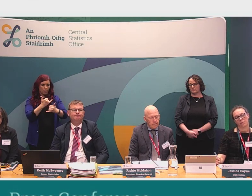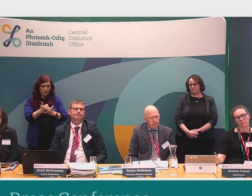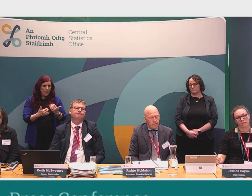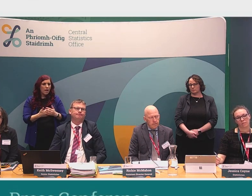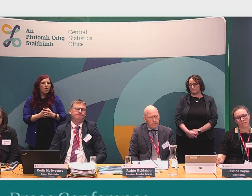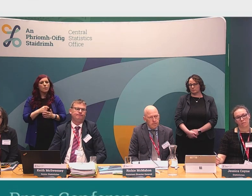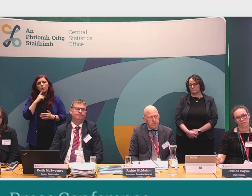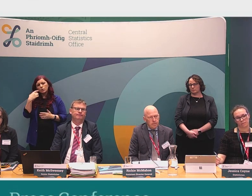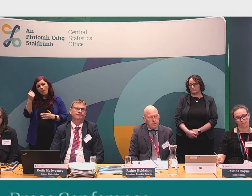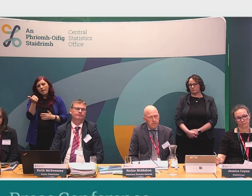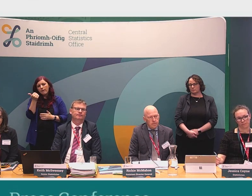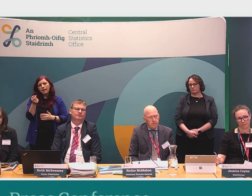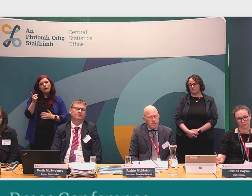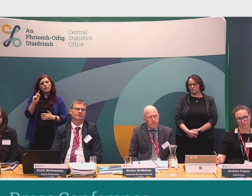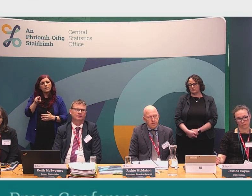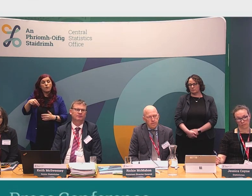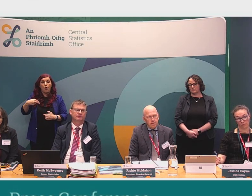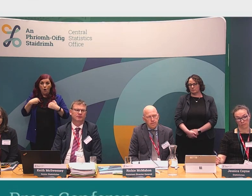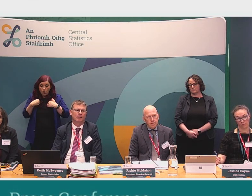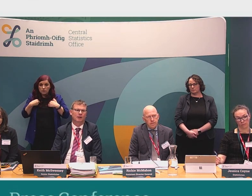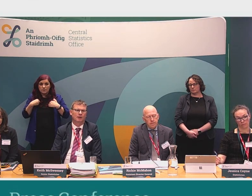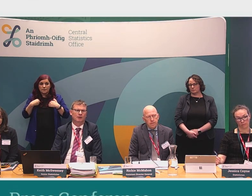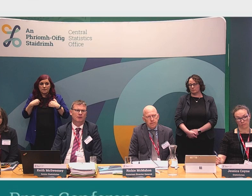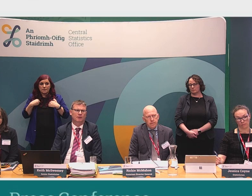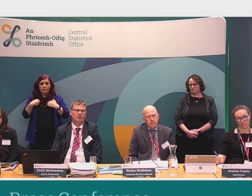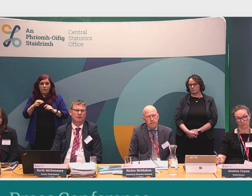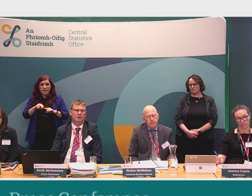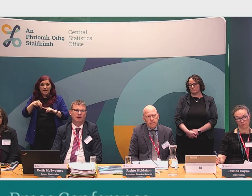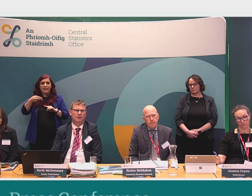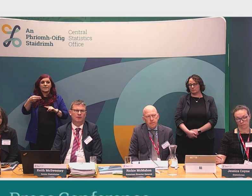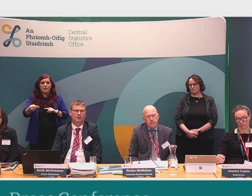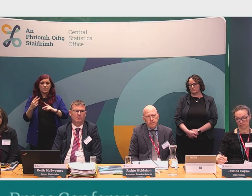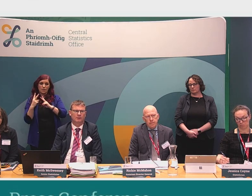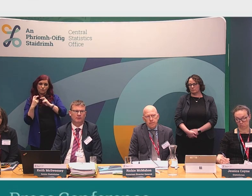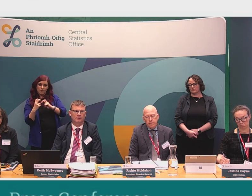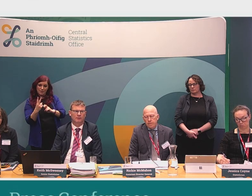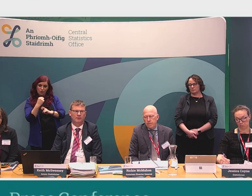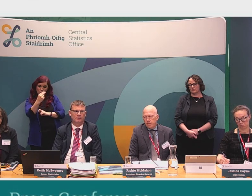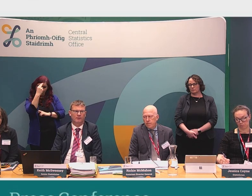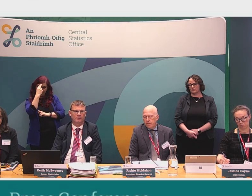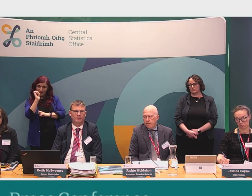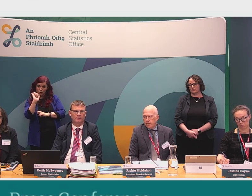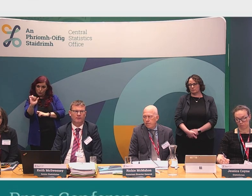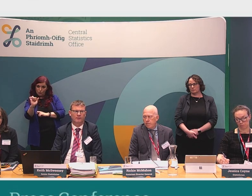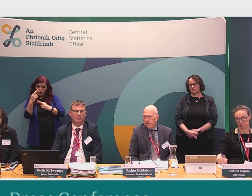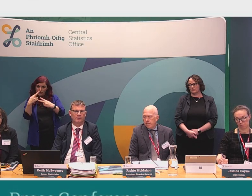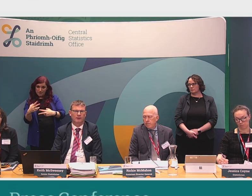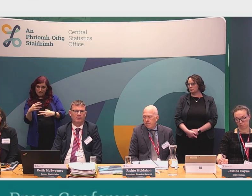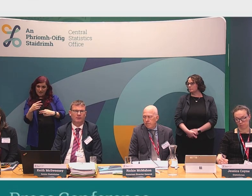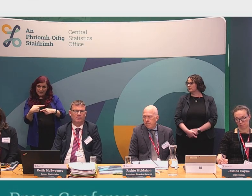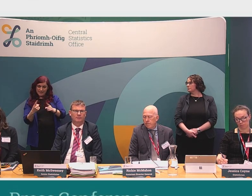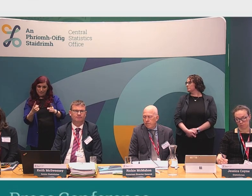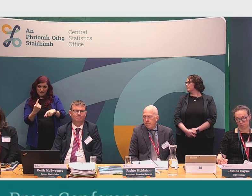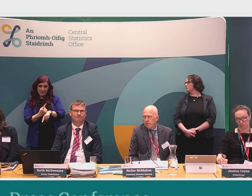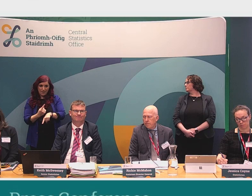you have any advice for us in terms of the next steps in research and understanding those differences?